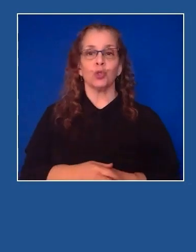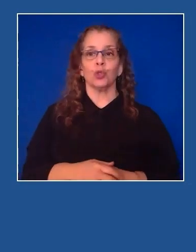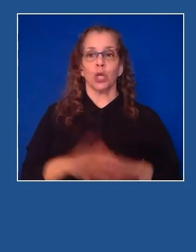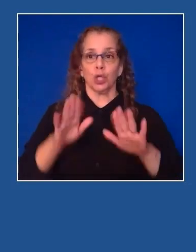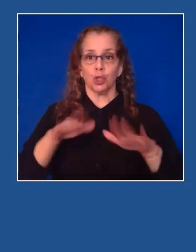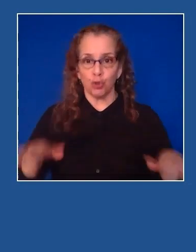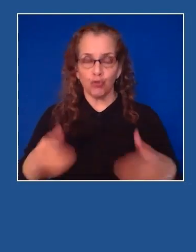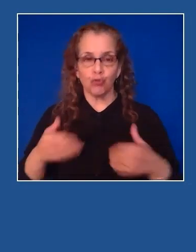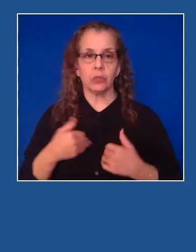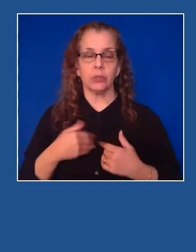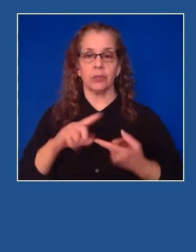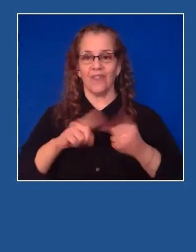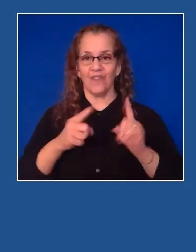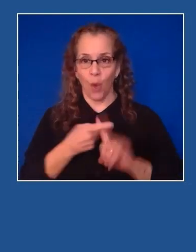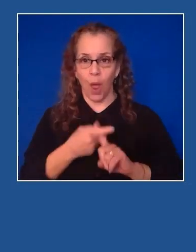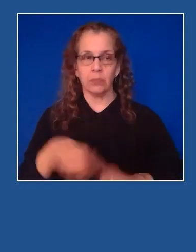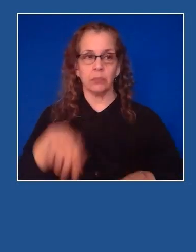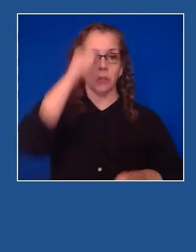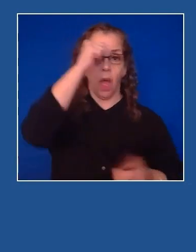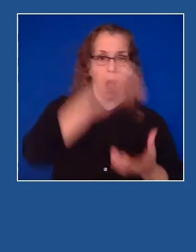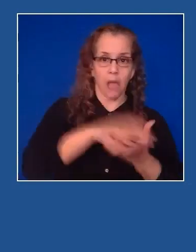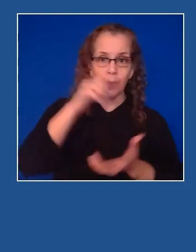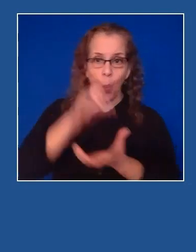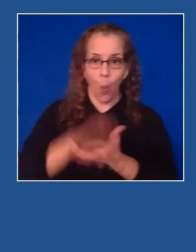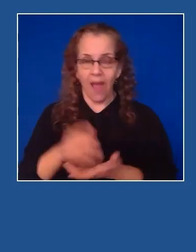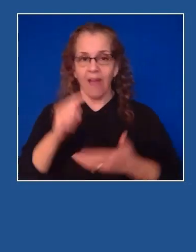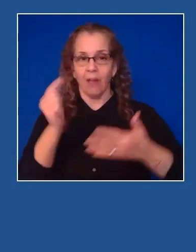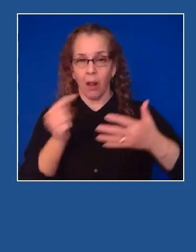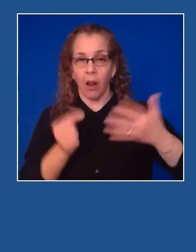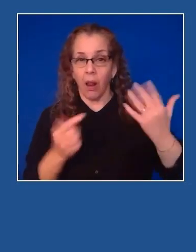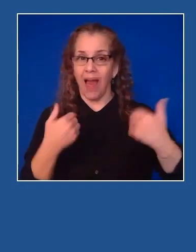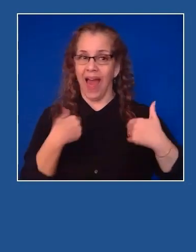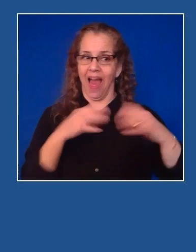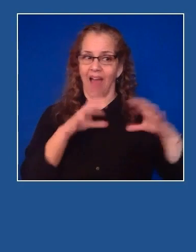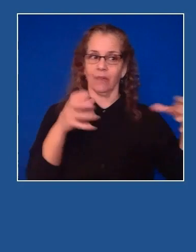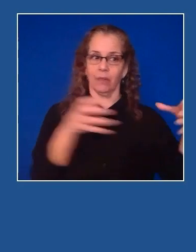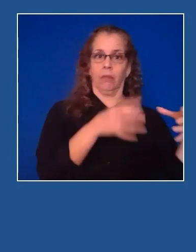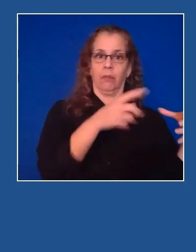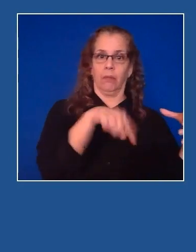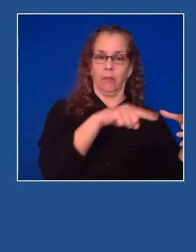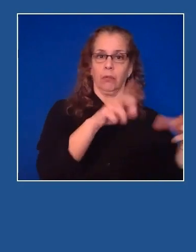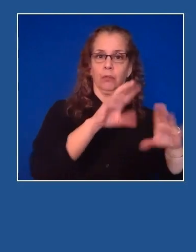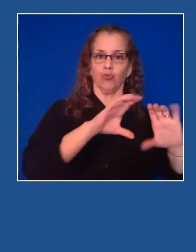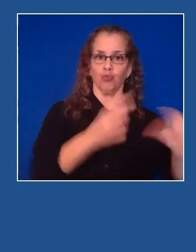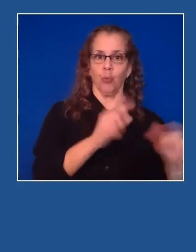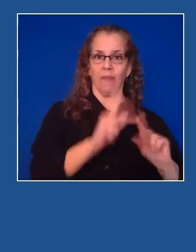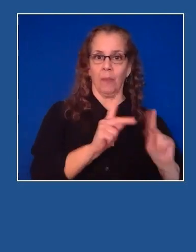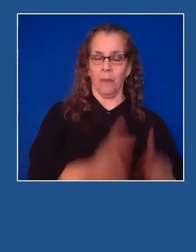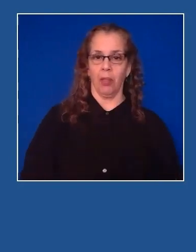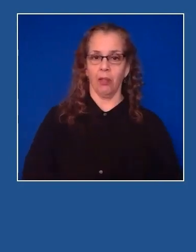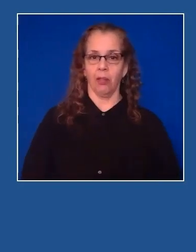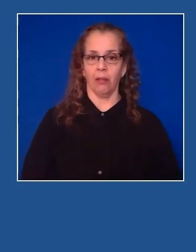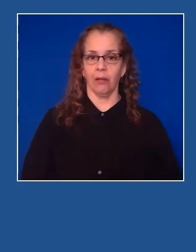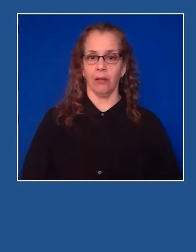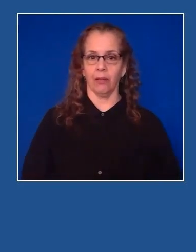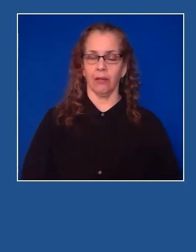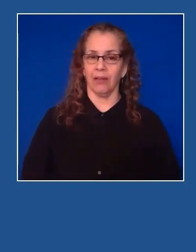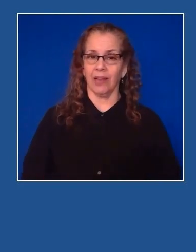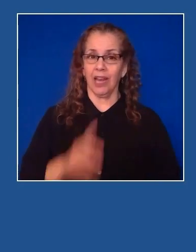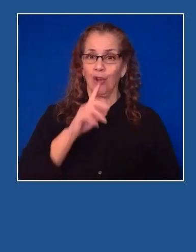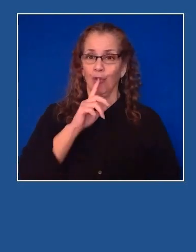friends. And so the suicide attempt and can have a massive impact on people around